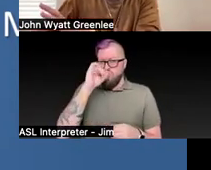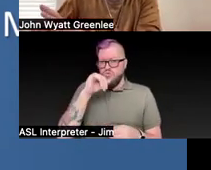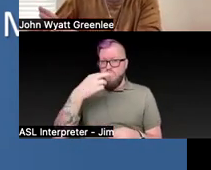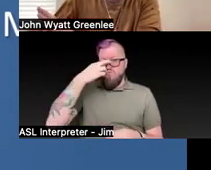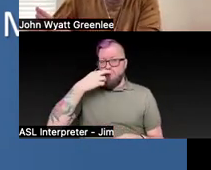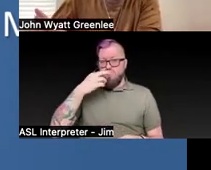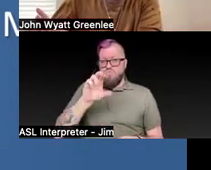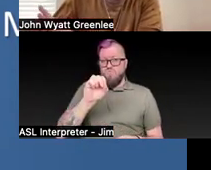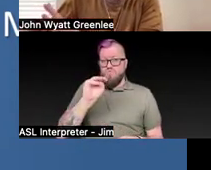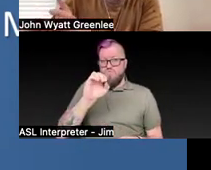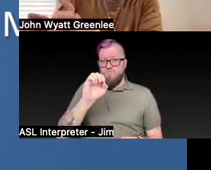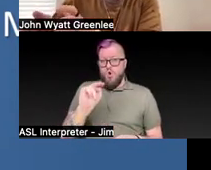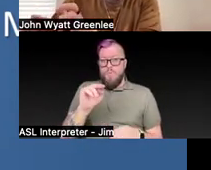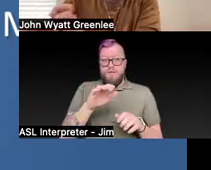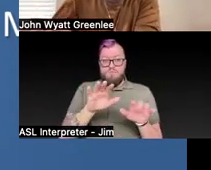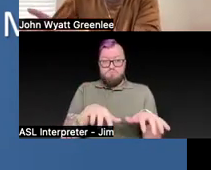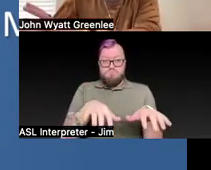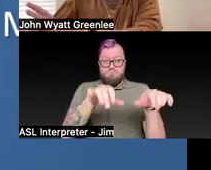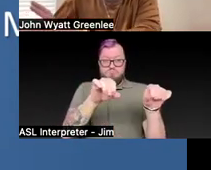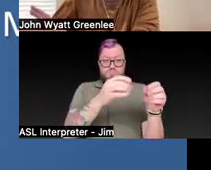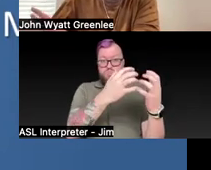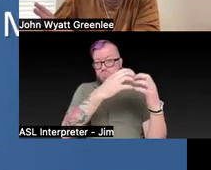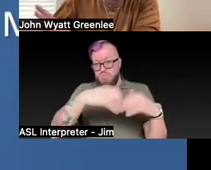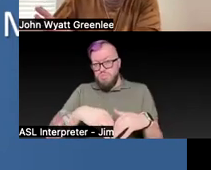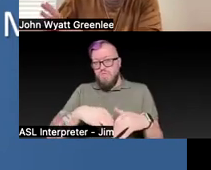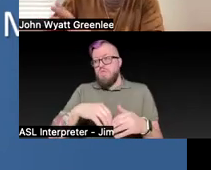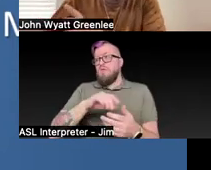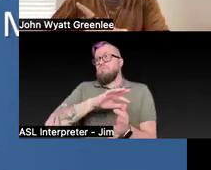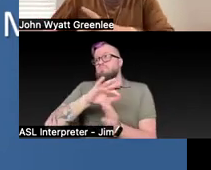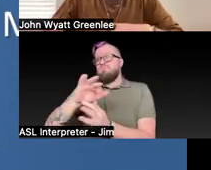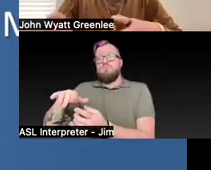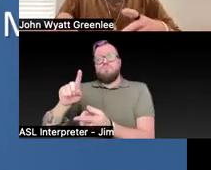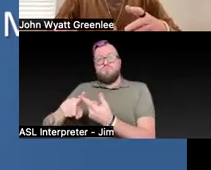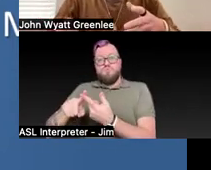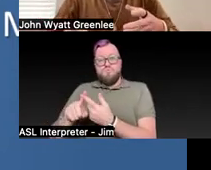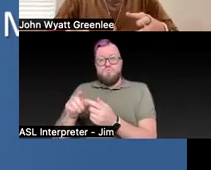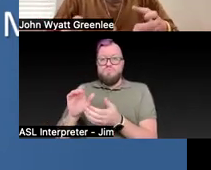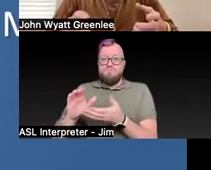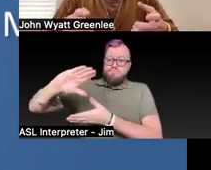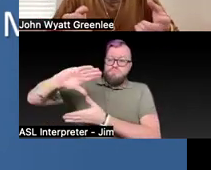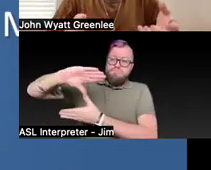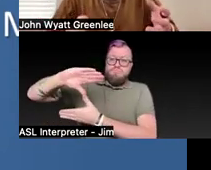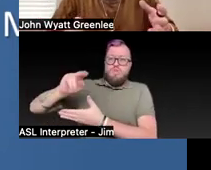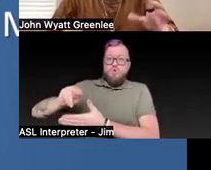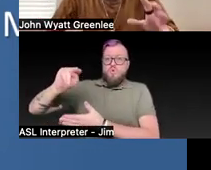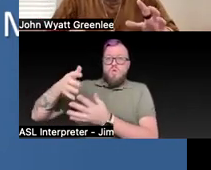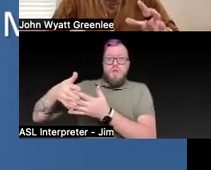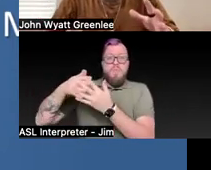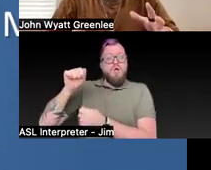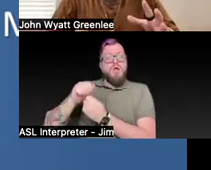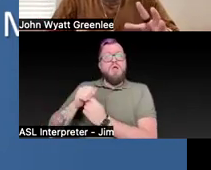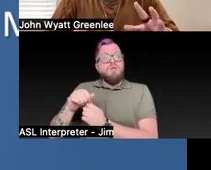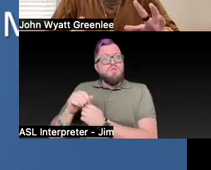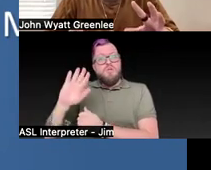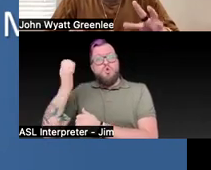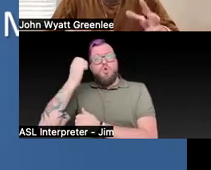the Americas get discovered by the Europeans. Um, and traditionally, historically, we have